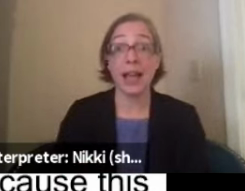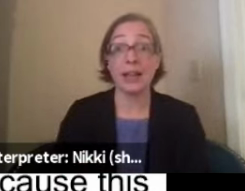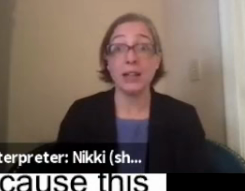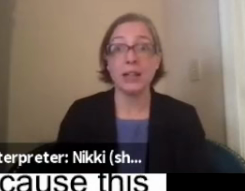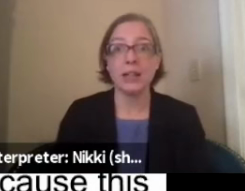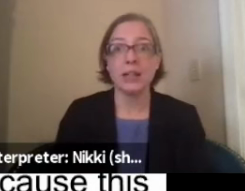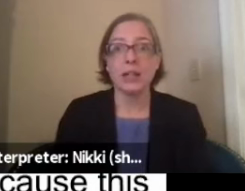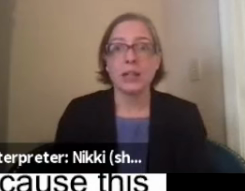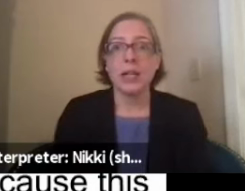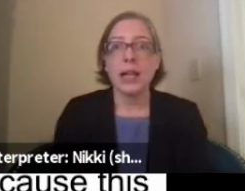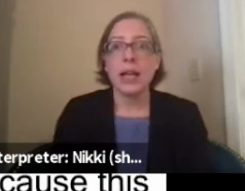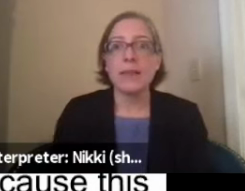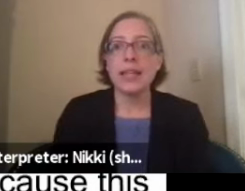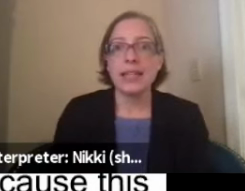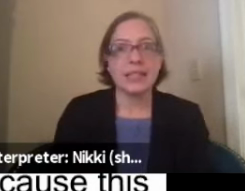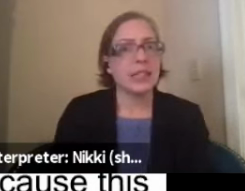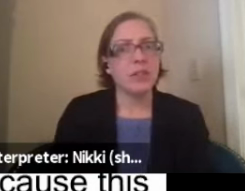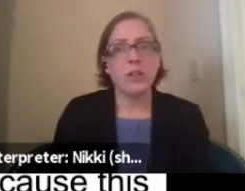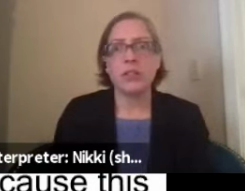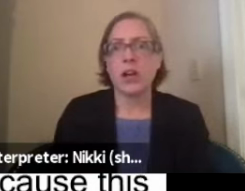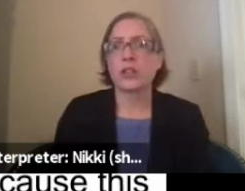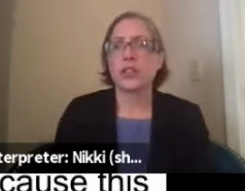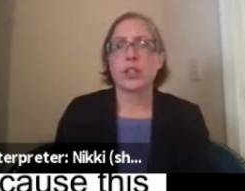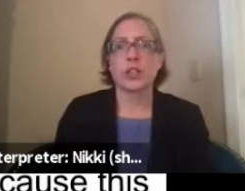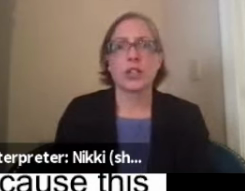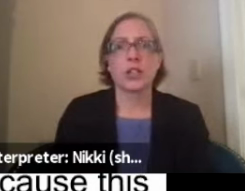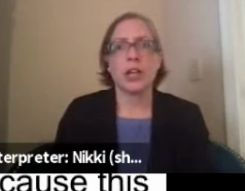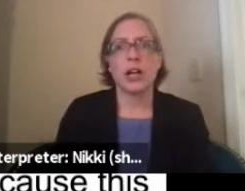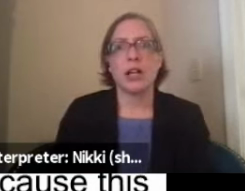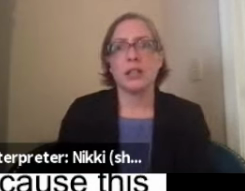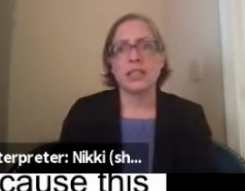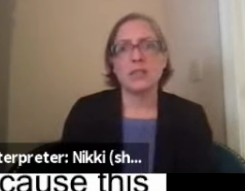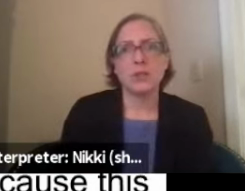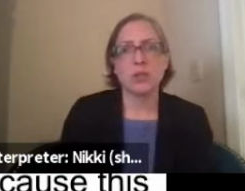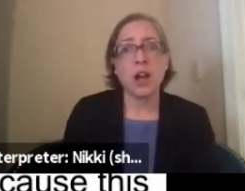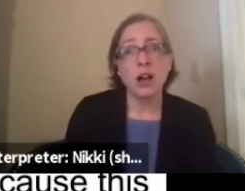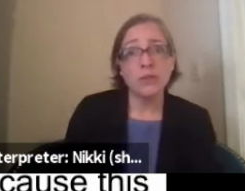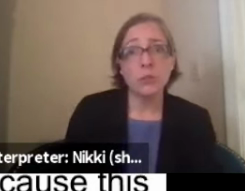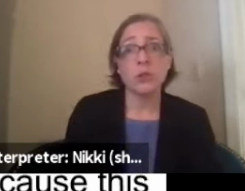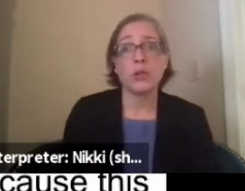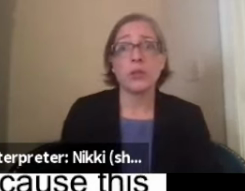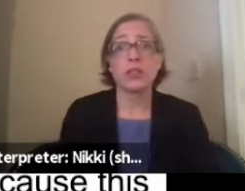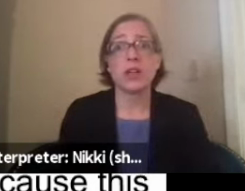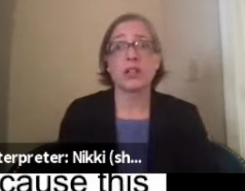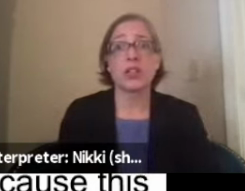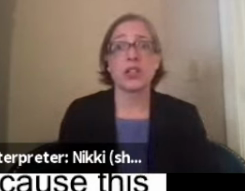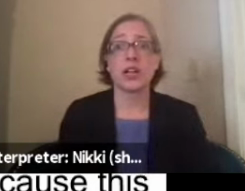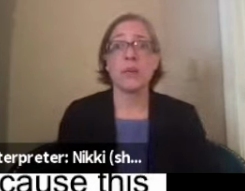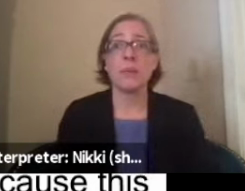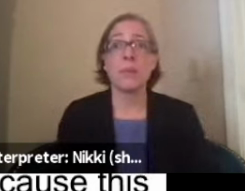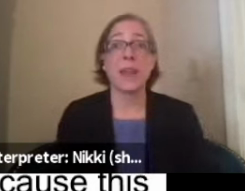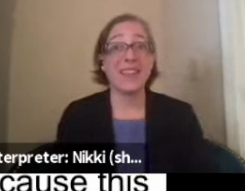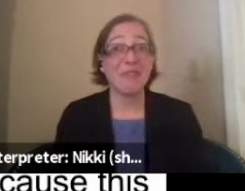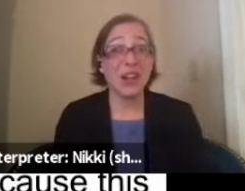to add at the end, even though the doctor, they didn't feel real comfortable with the